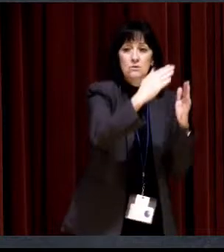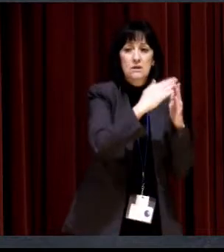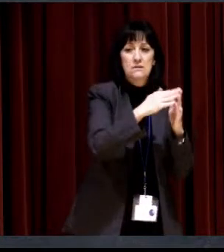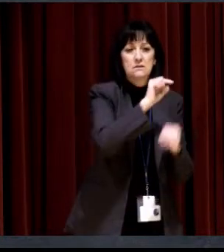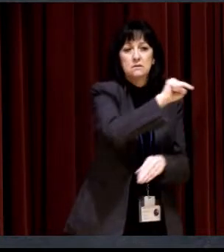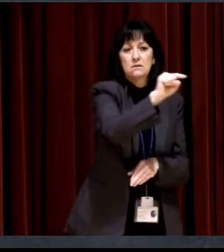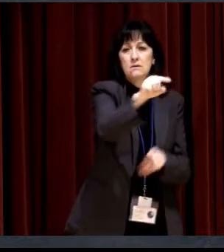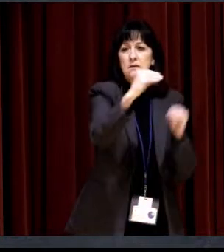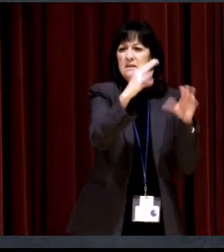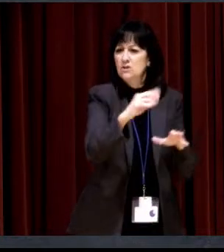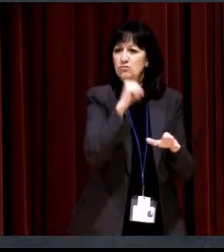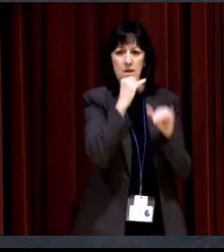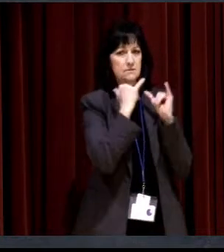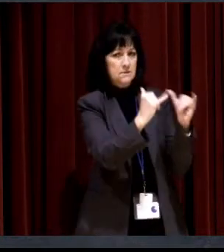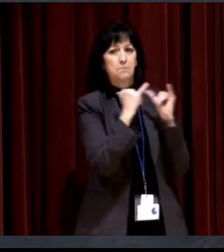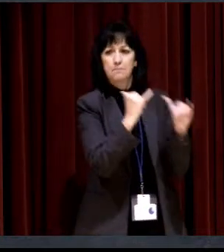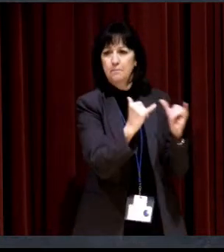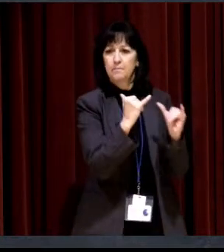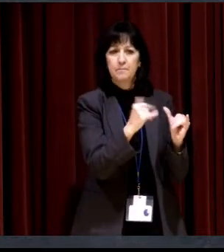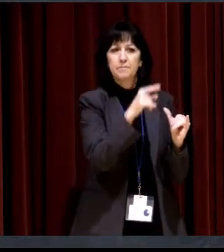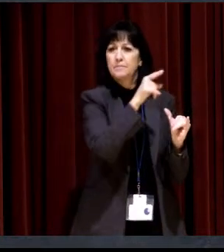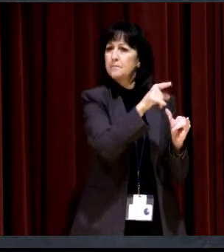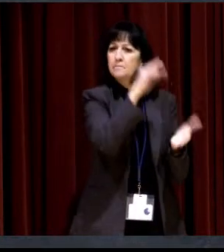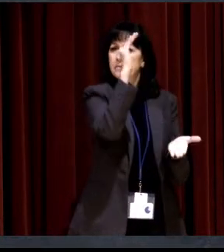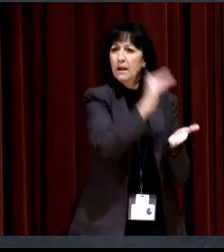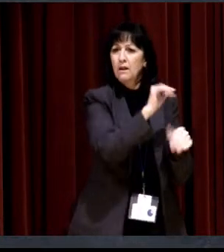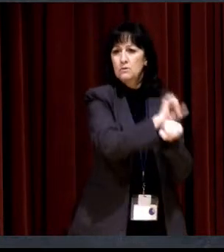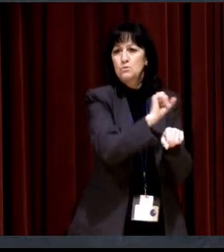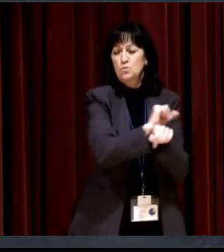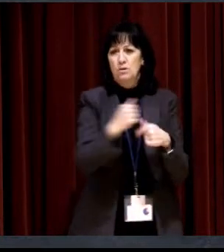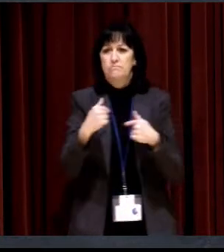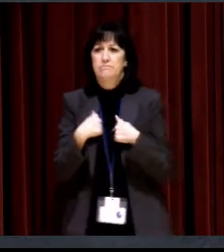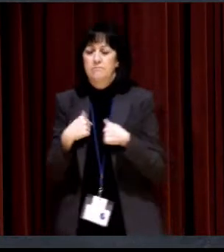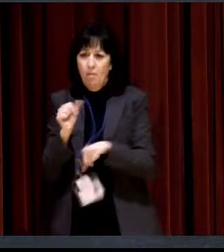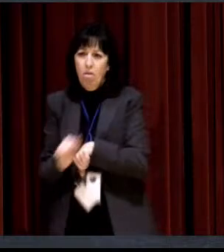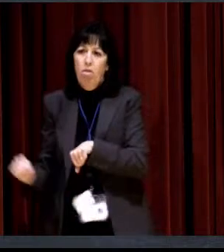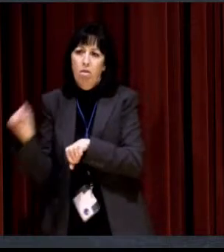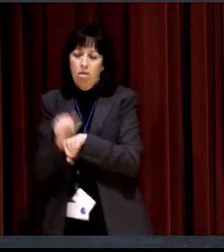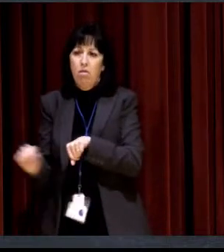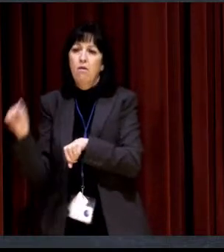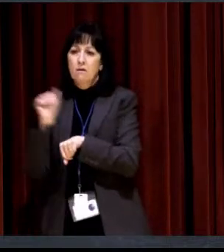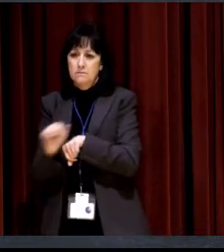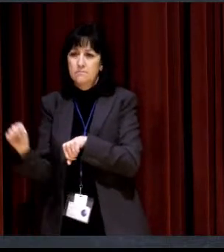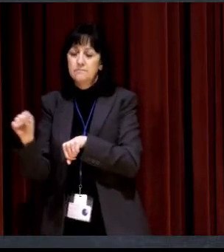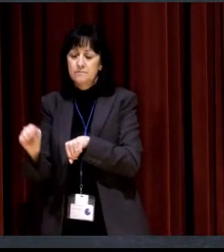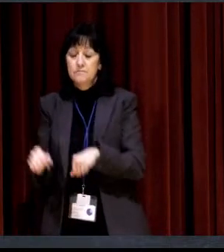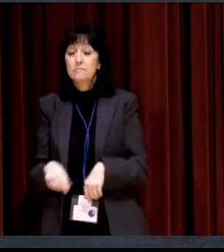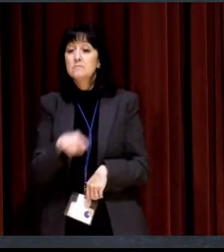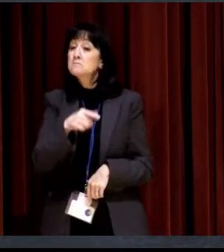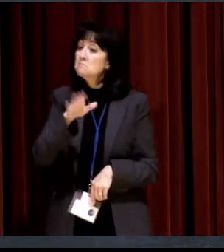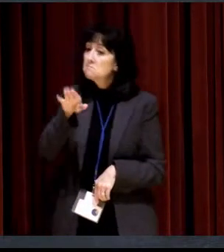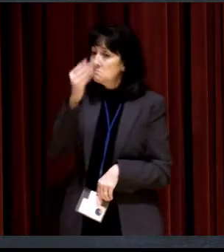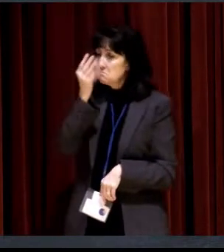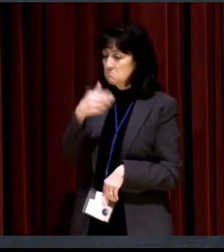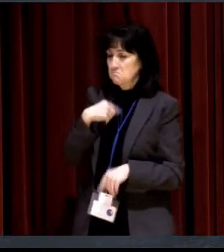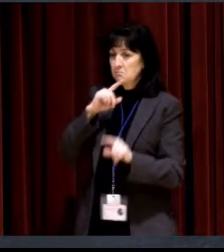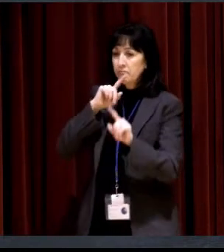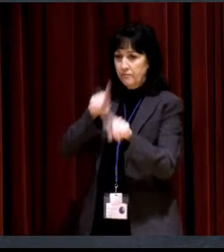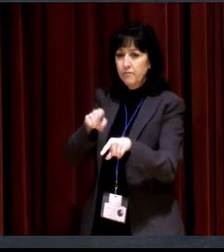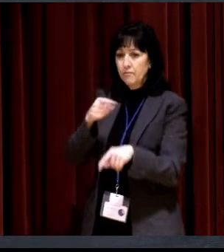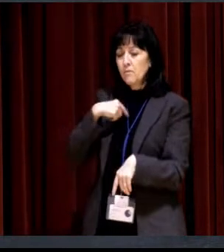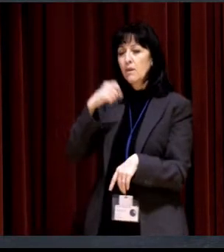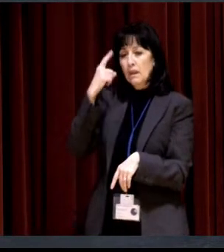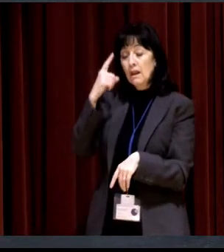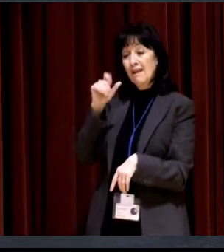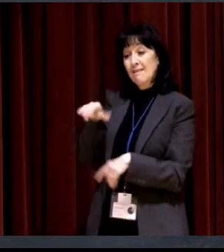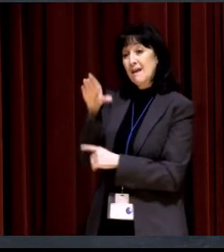it. So I went to a school that we were never, I was a principal of a school that we weren't CSI, but we had a SIG grant and we did those things. And I'll